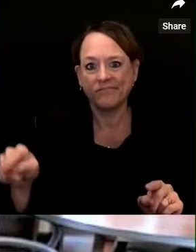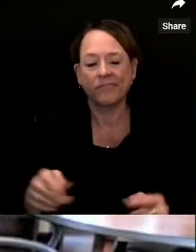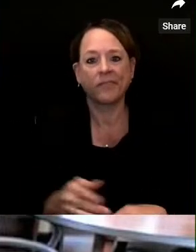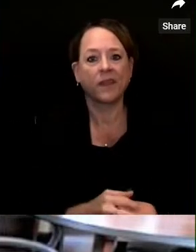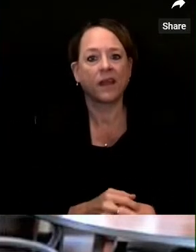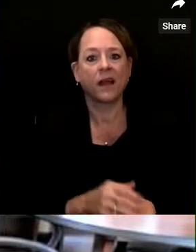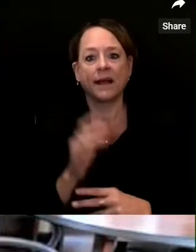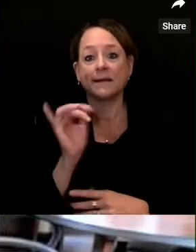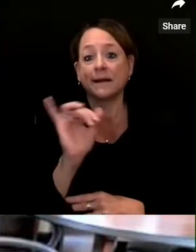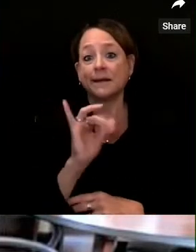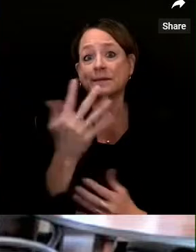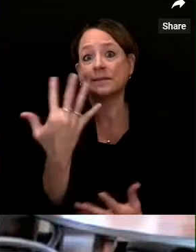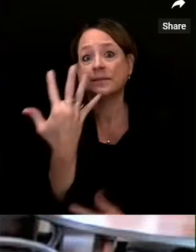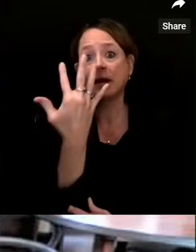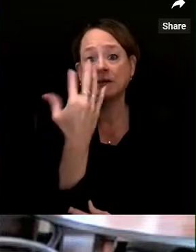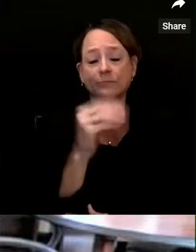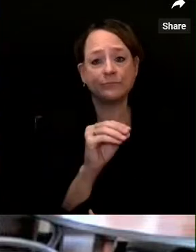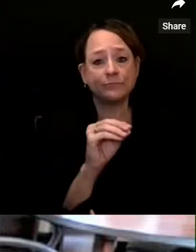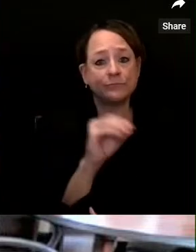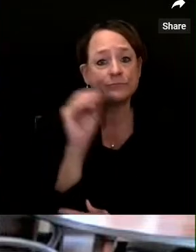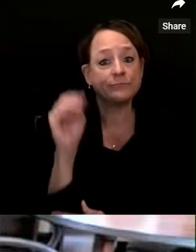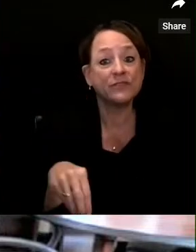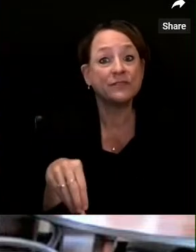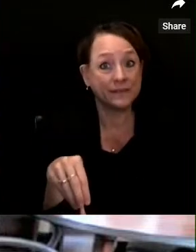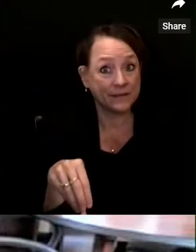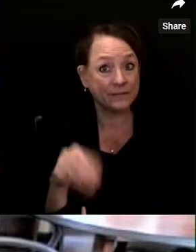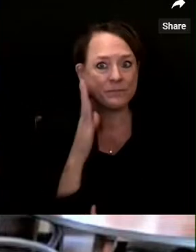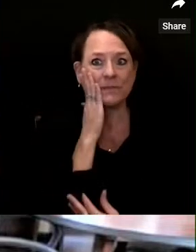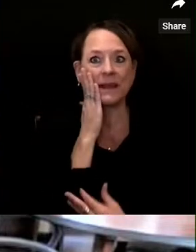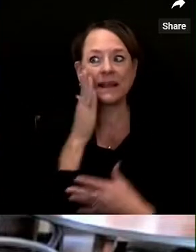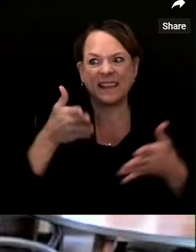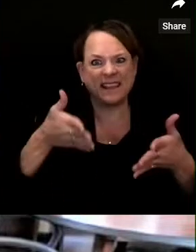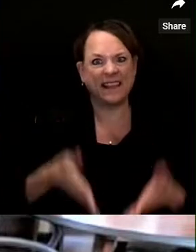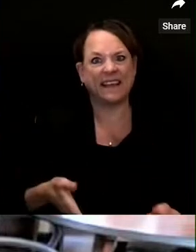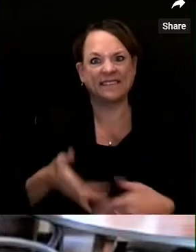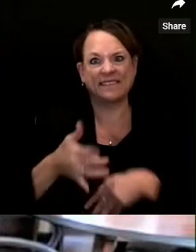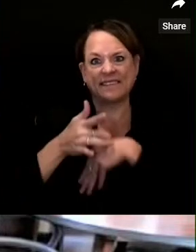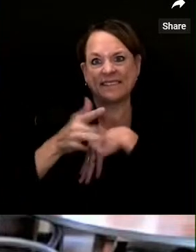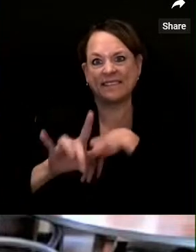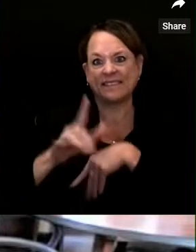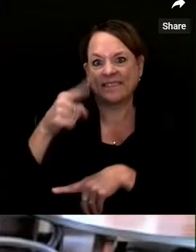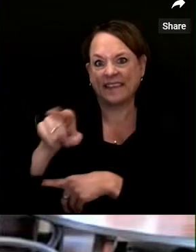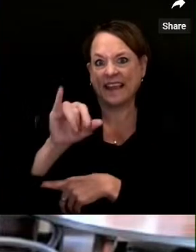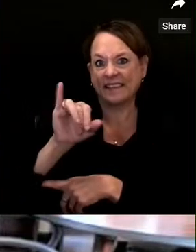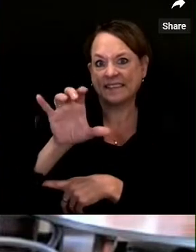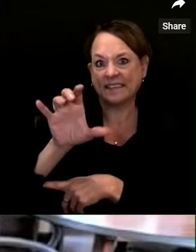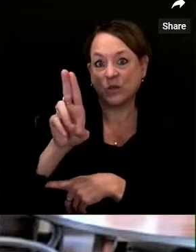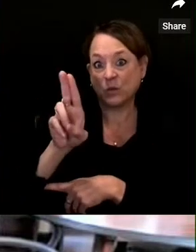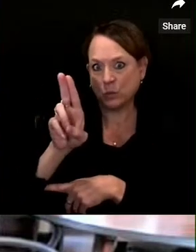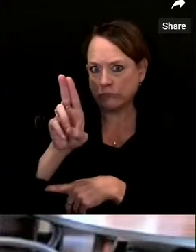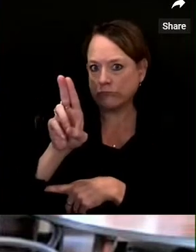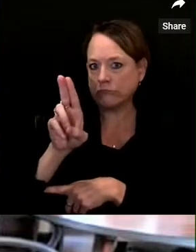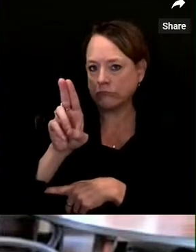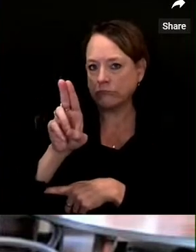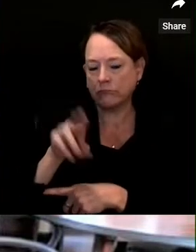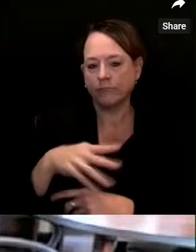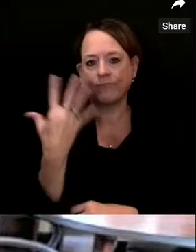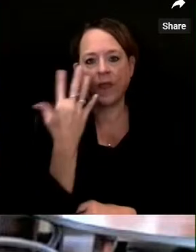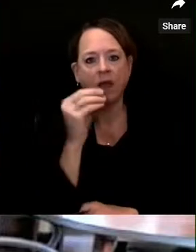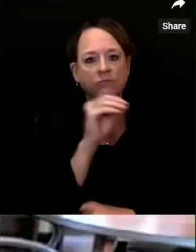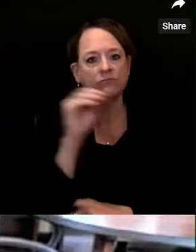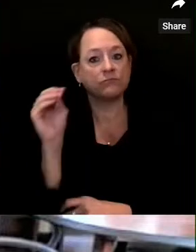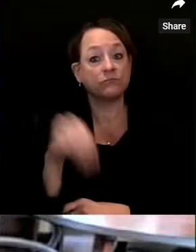of beds in our intensive care units are available, and 5% of medical surgical beds